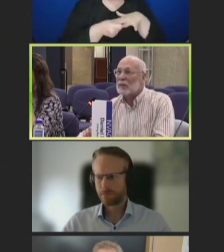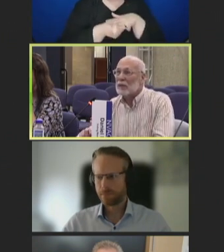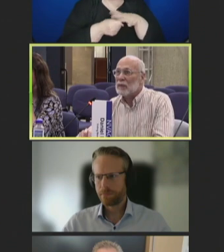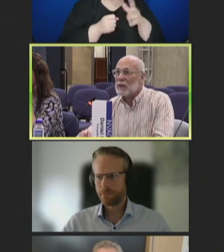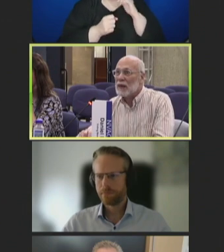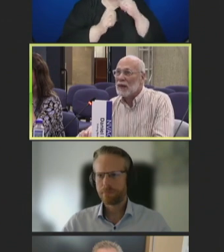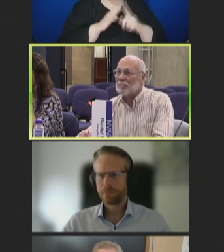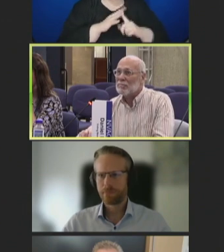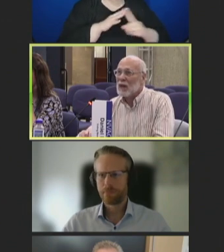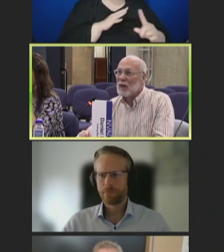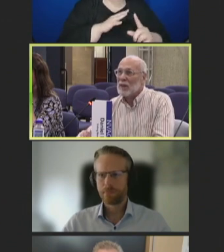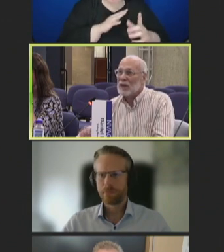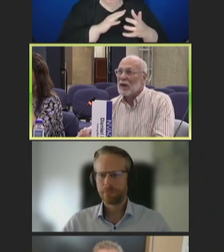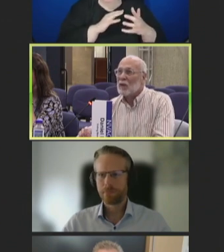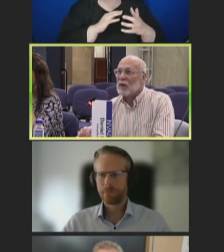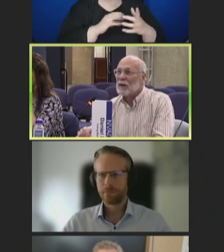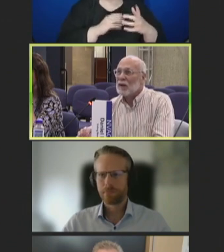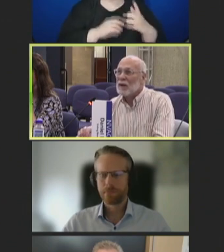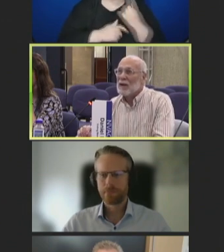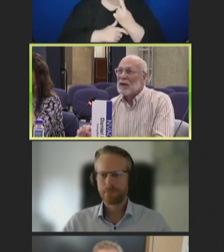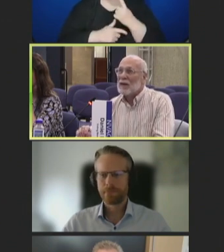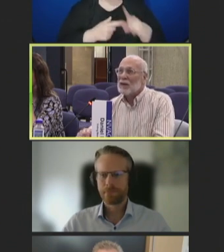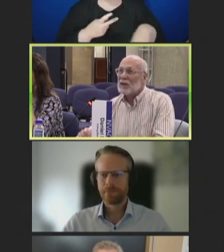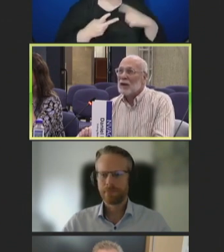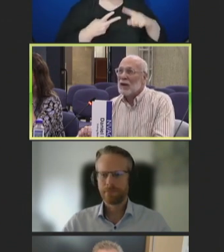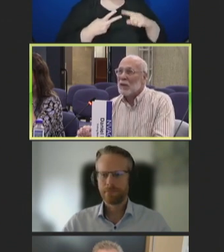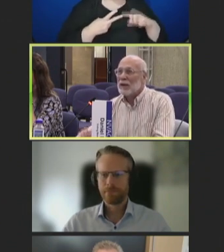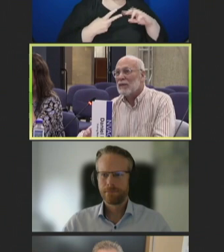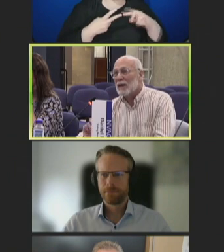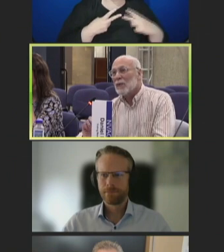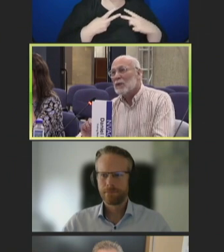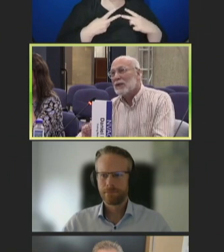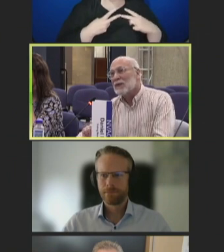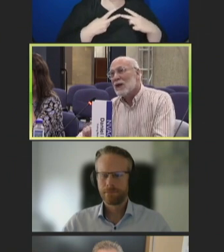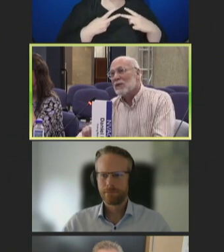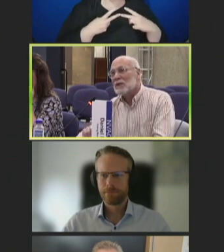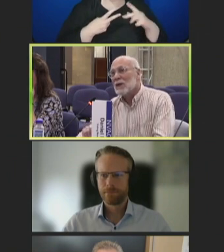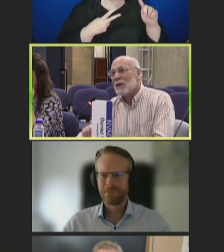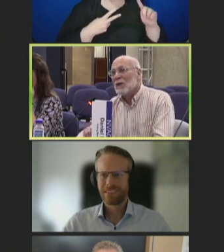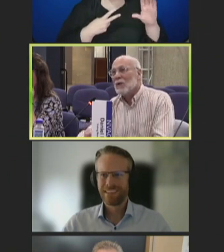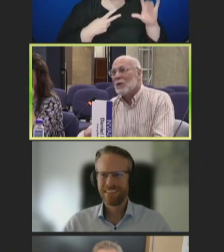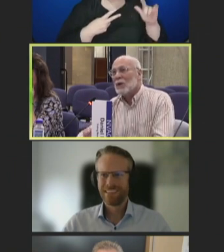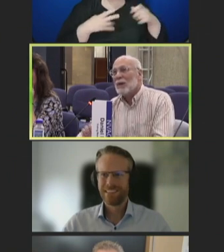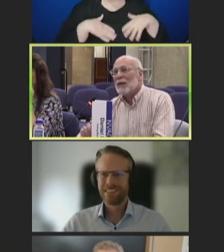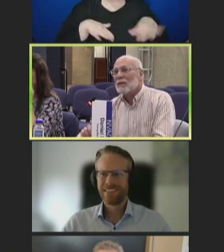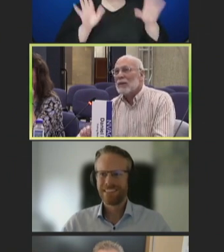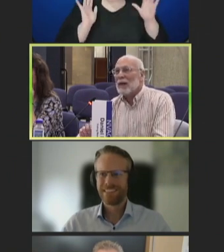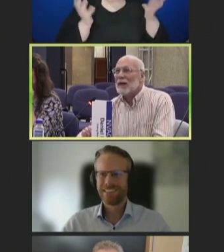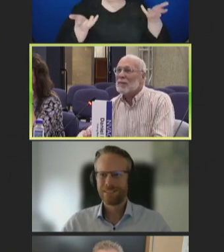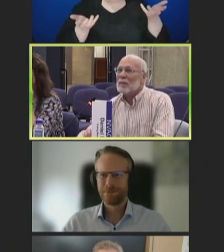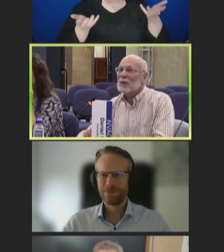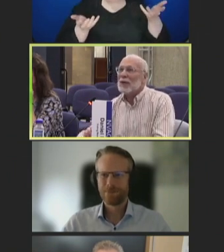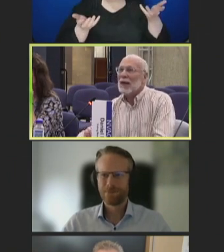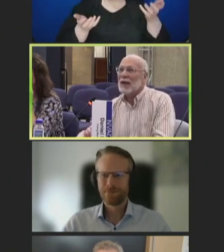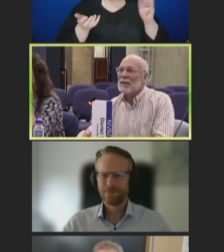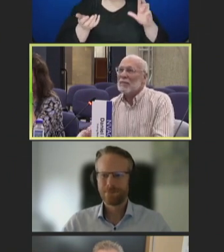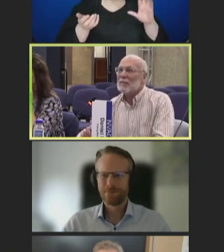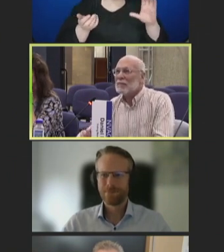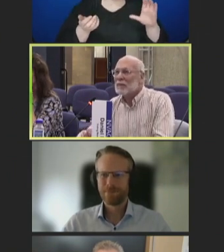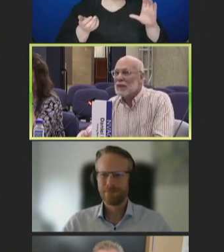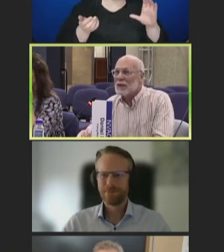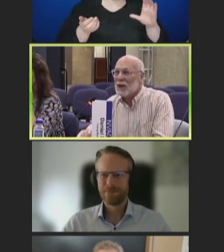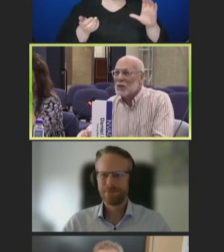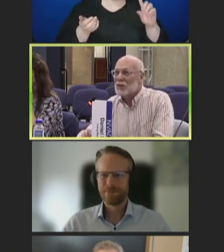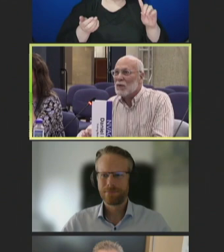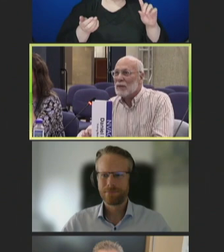escape? My second one is, are we giving up on T cells? Or what about CD8